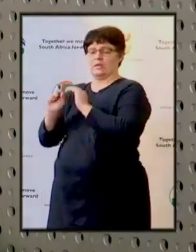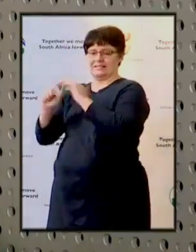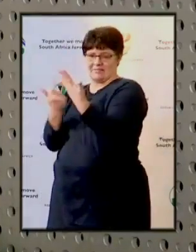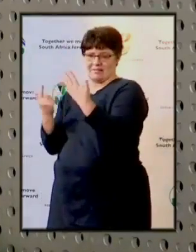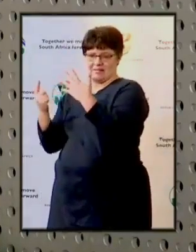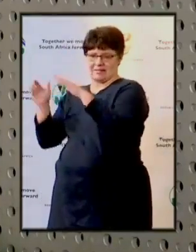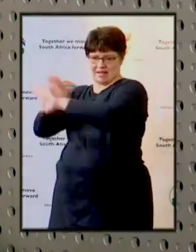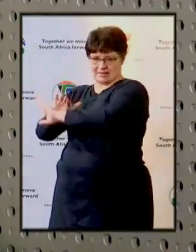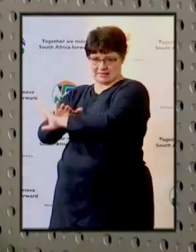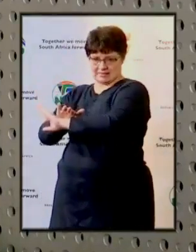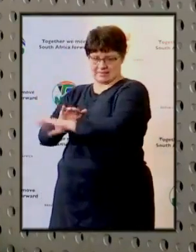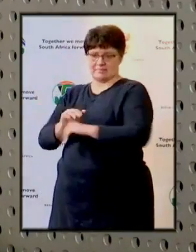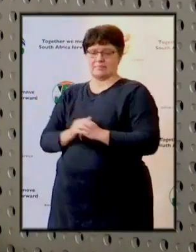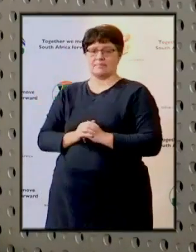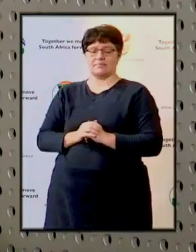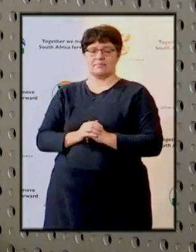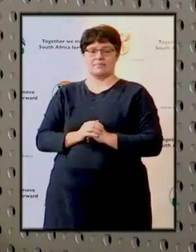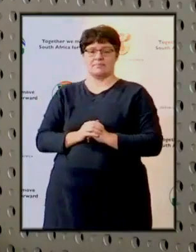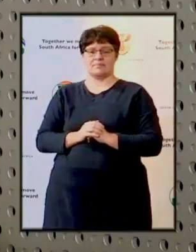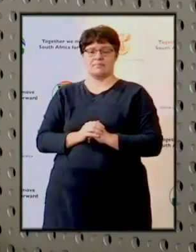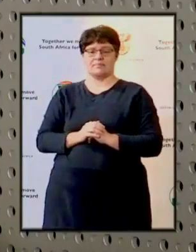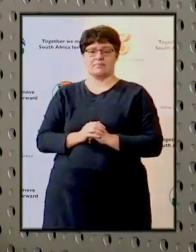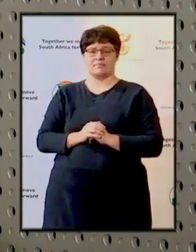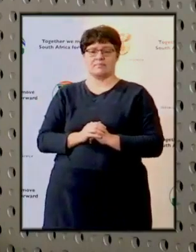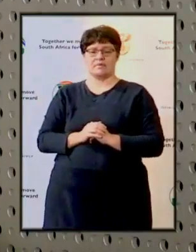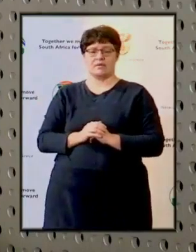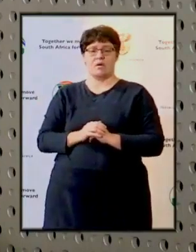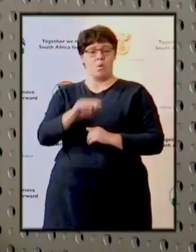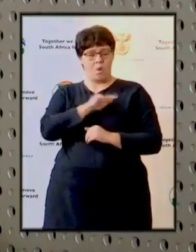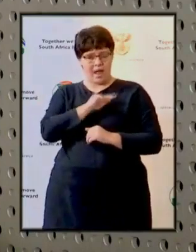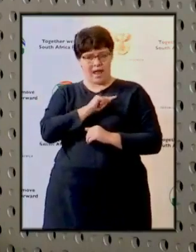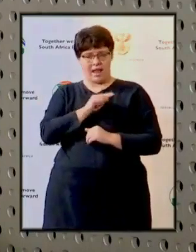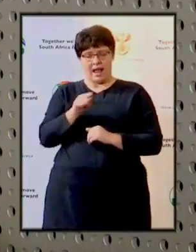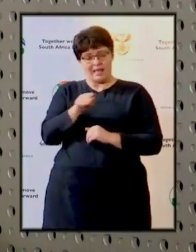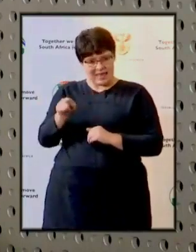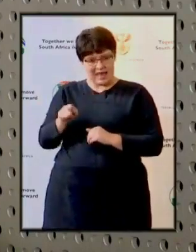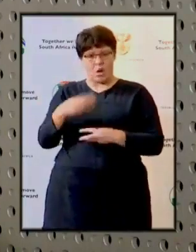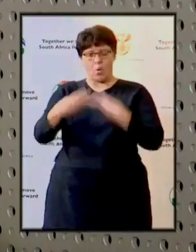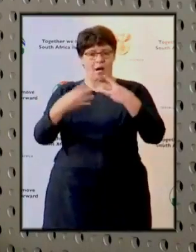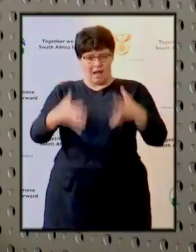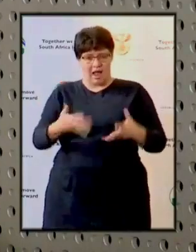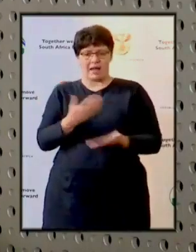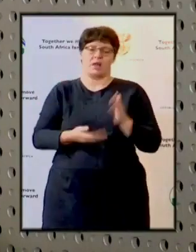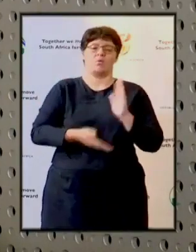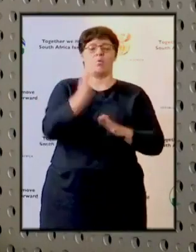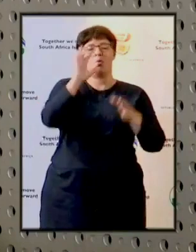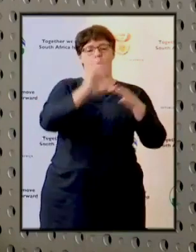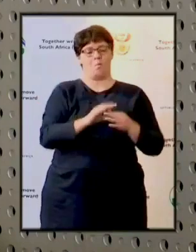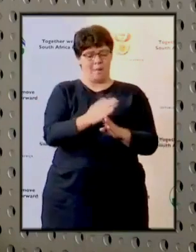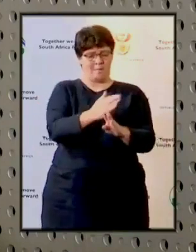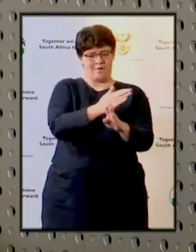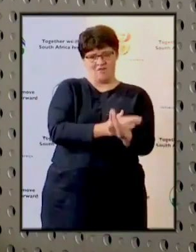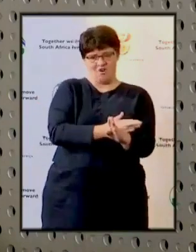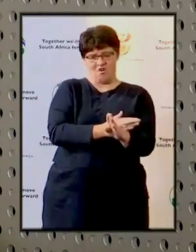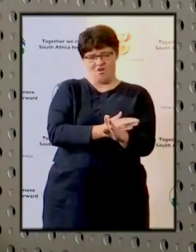And so that workers can also get time to then go home before the